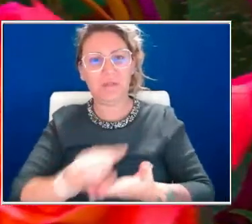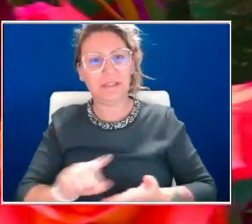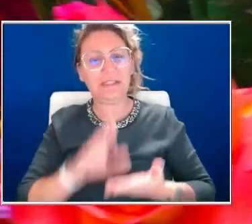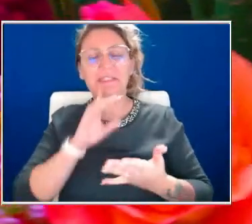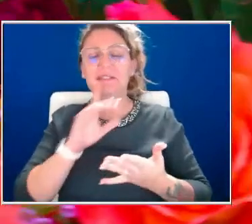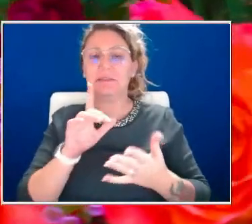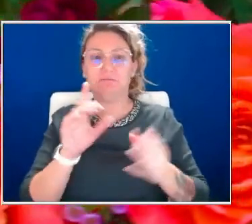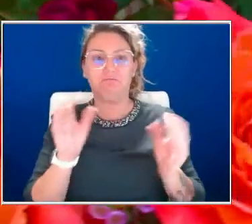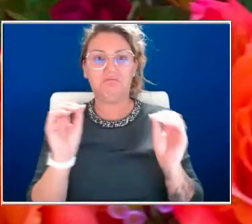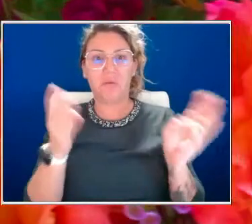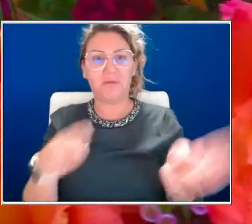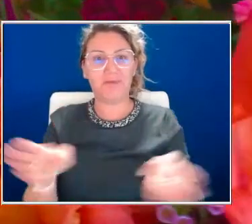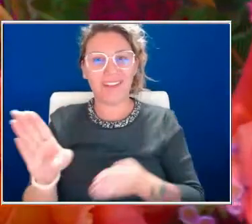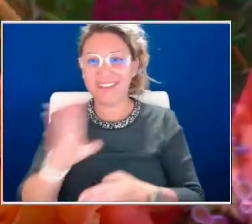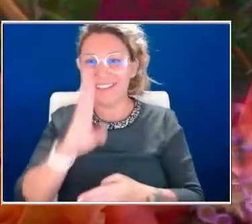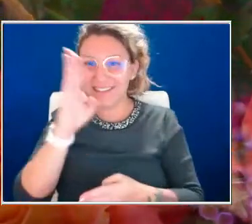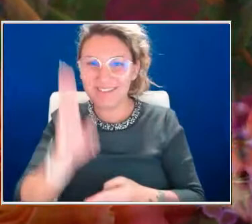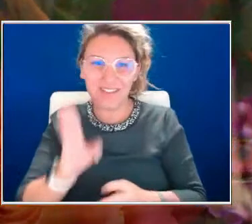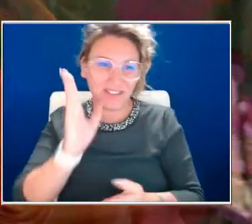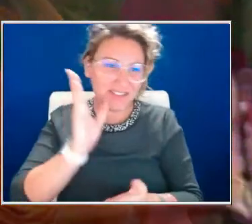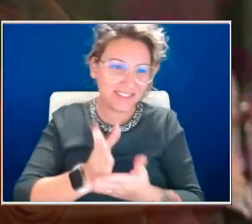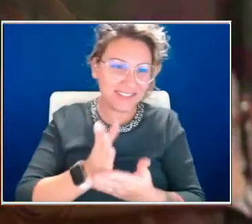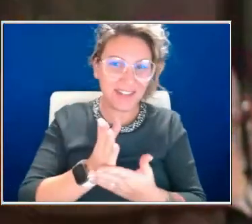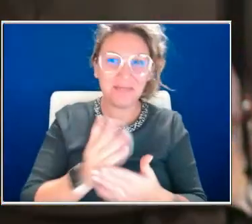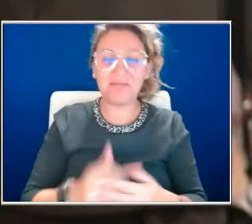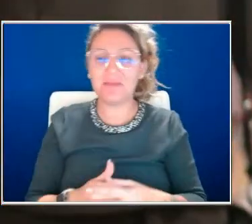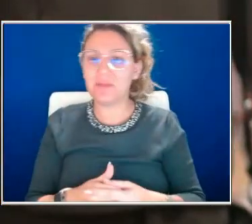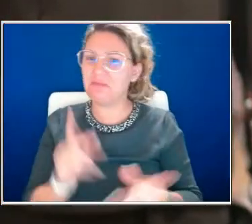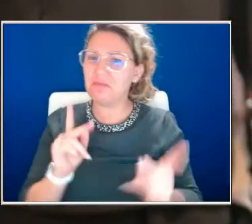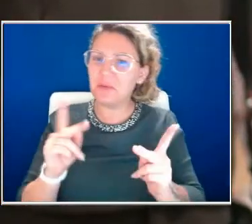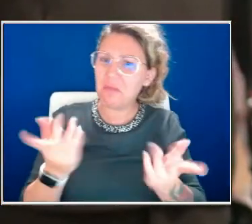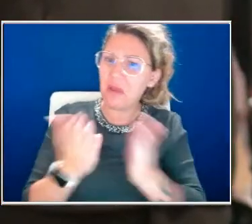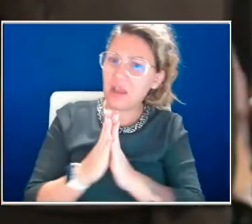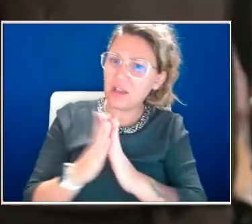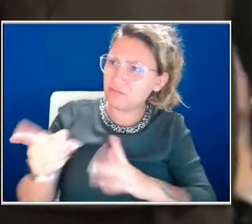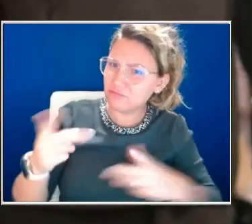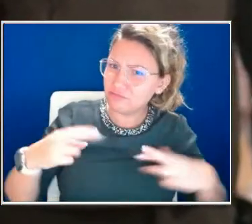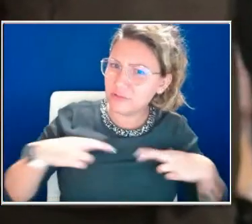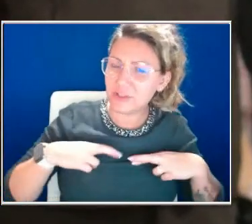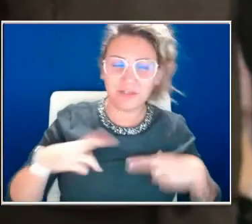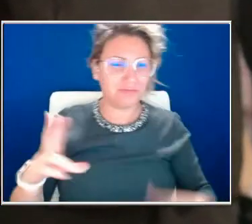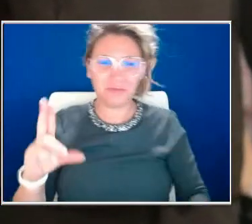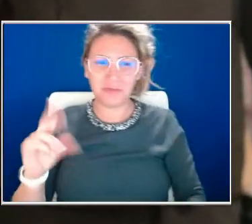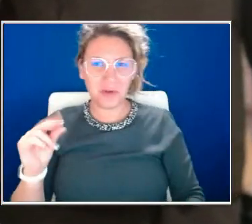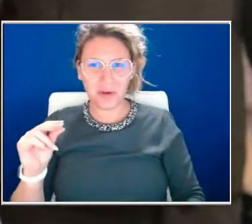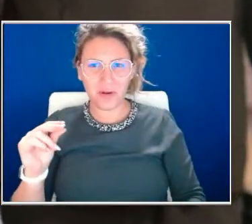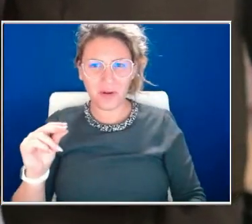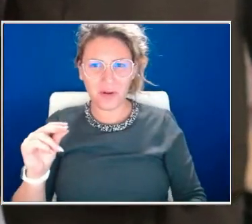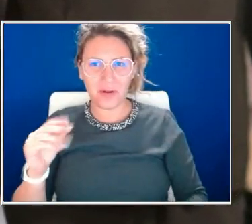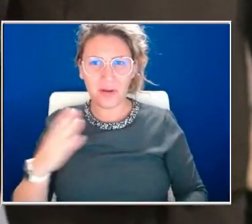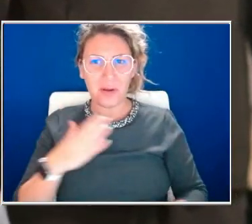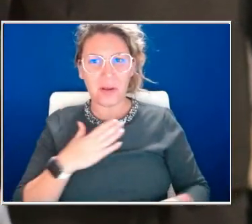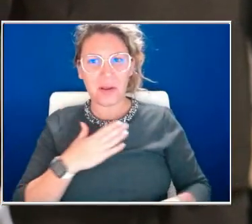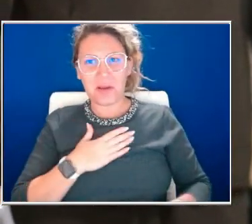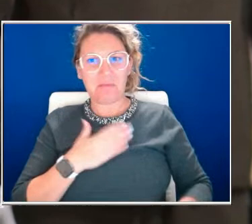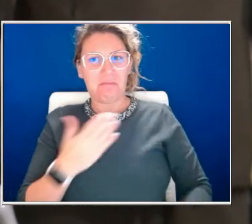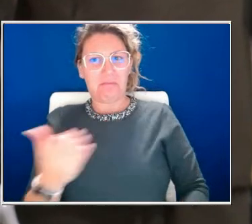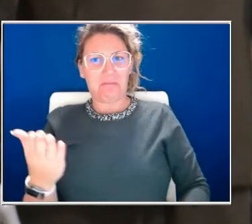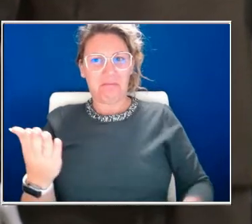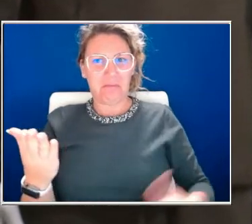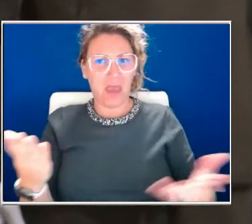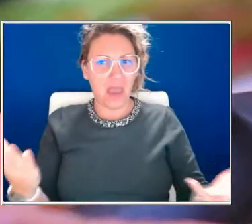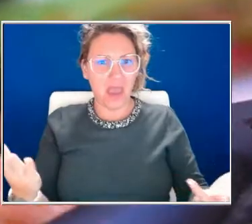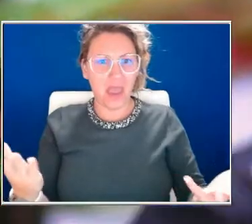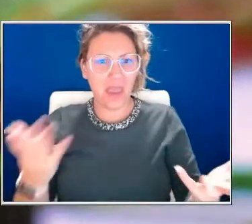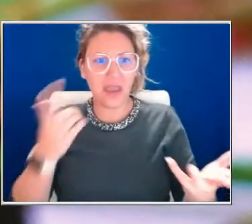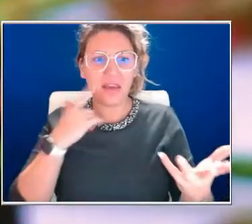down voluntarily. People say, "Are you going to retire?" I said, "No. My prayer is that I fall over at my desk and boom, that's it, and